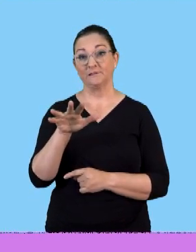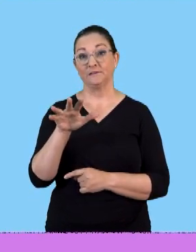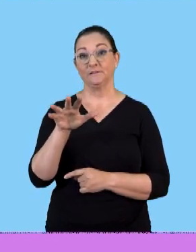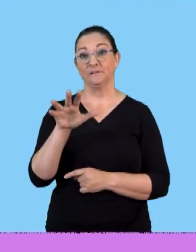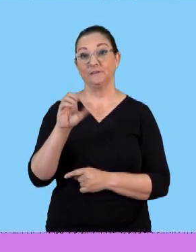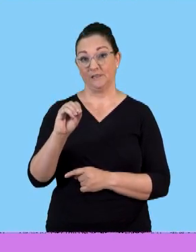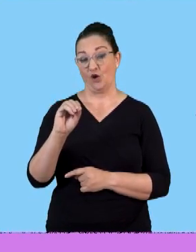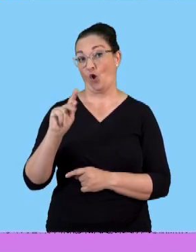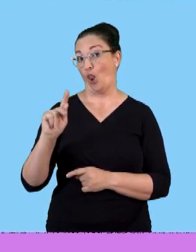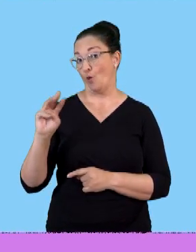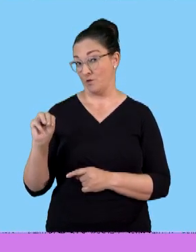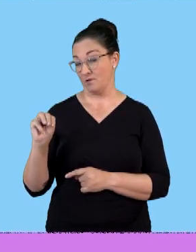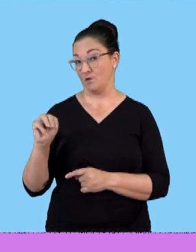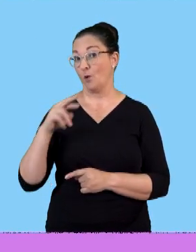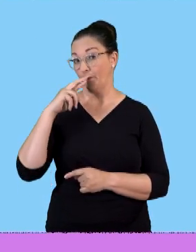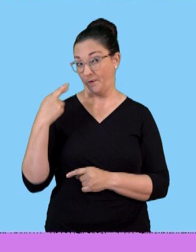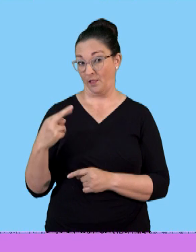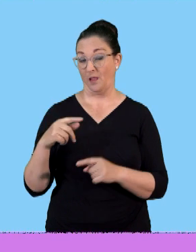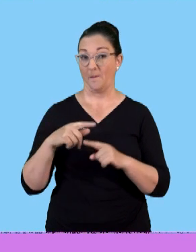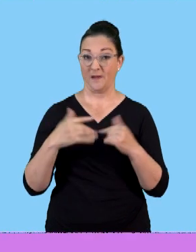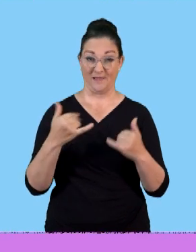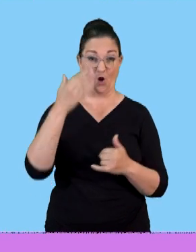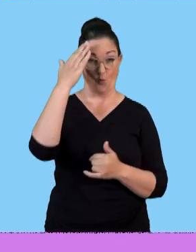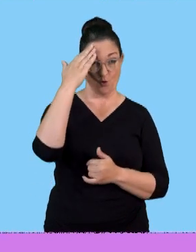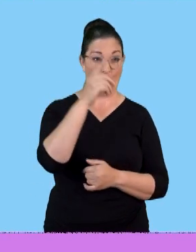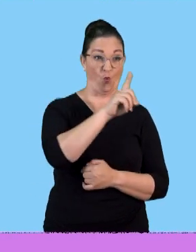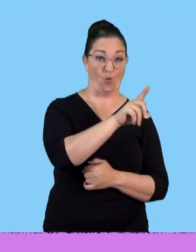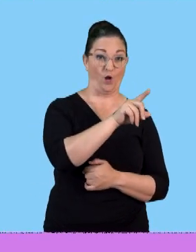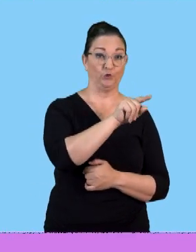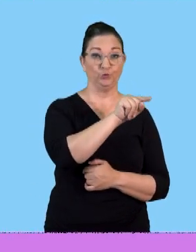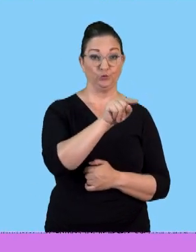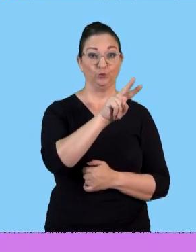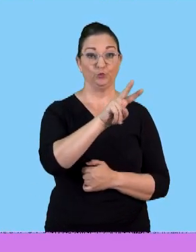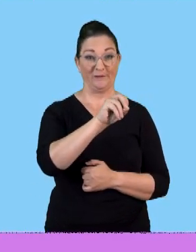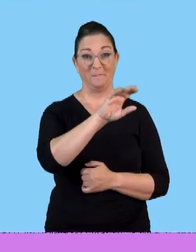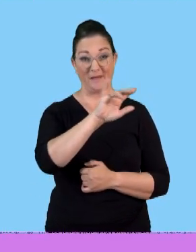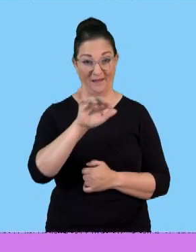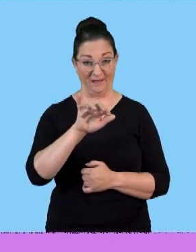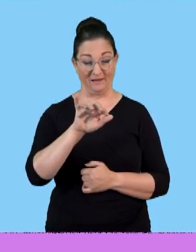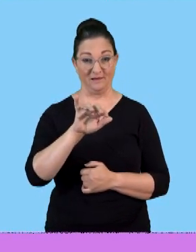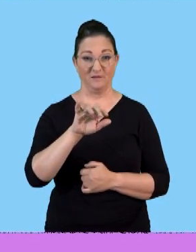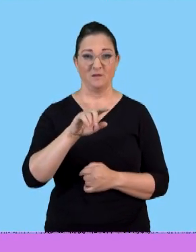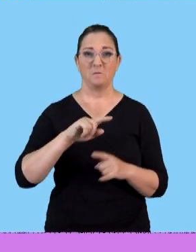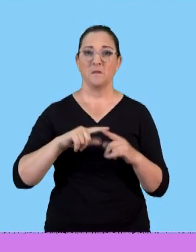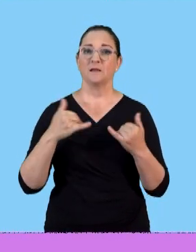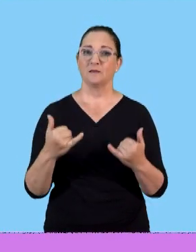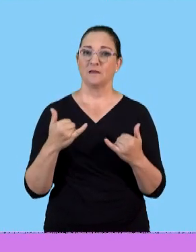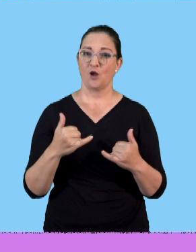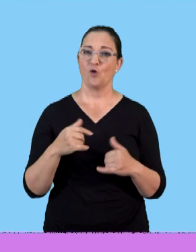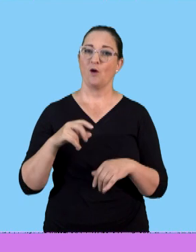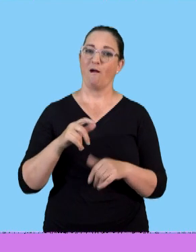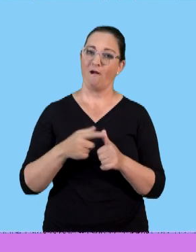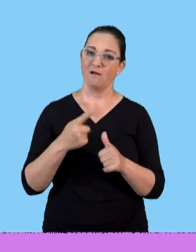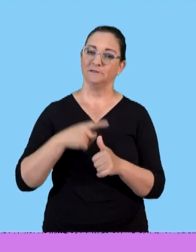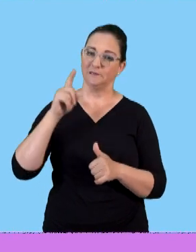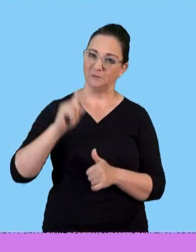kilometers. What else do we know? That this map uses a scale of 1:20 million. First of all, I should note that my answer